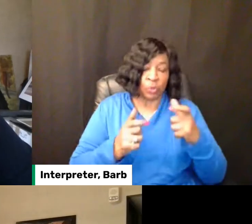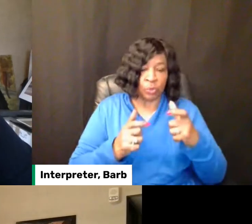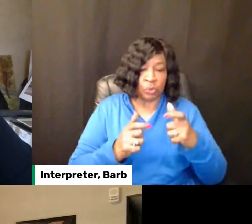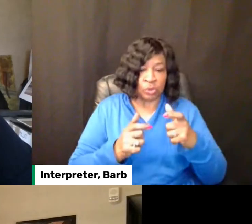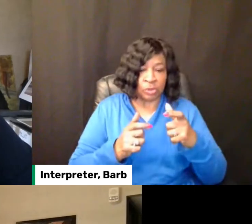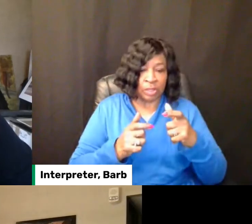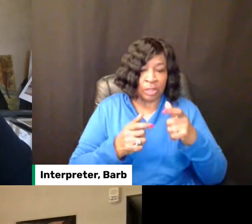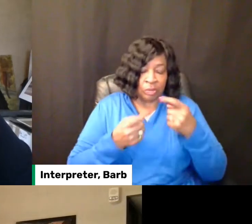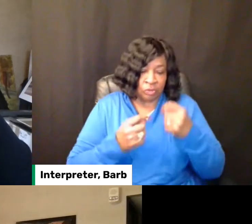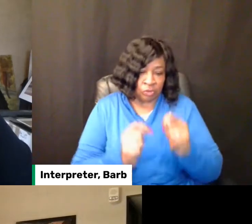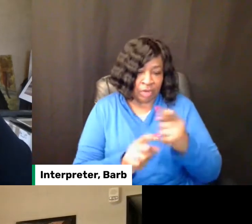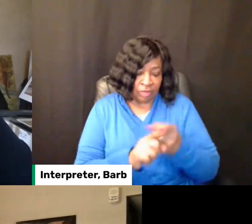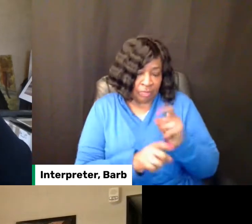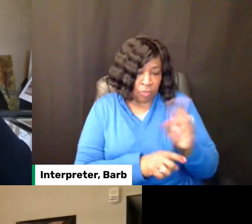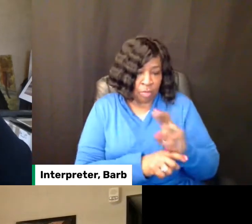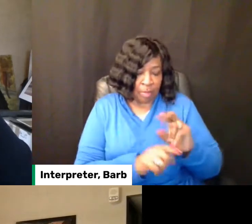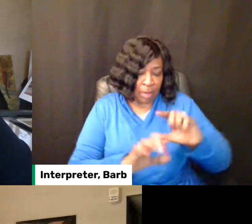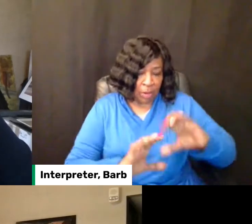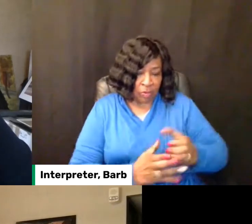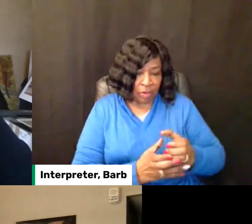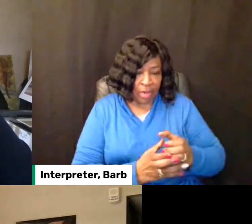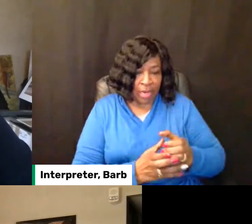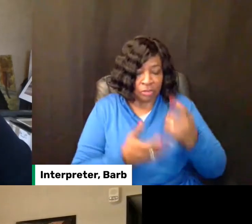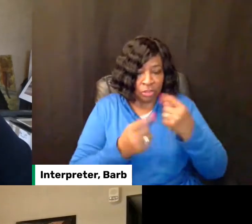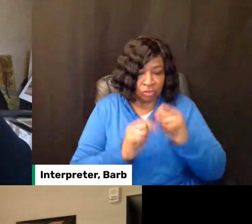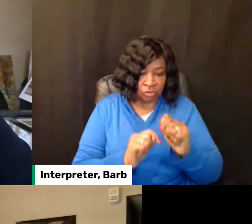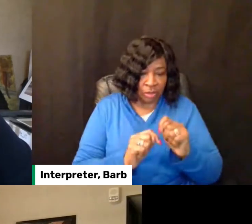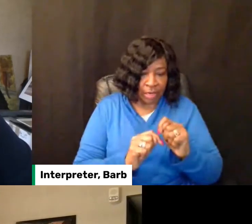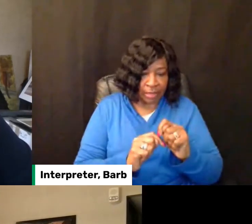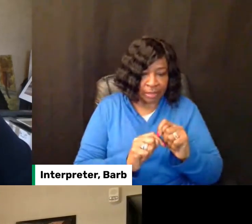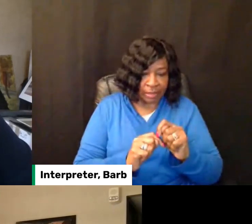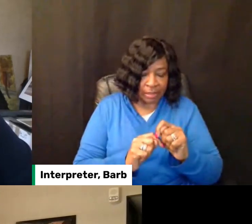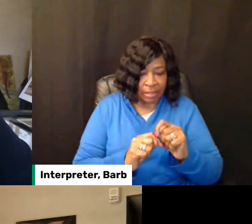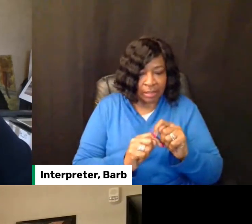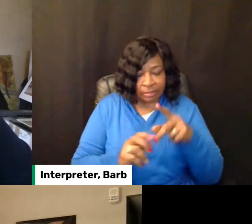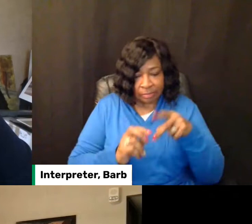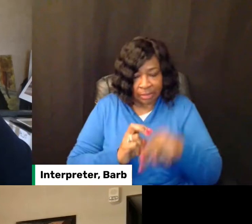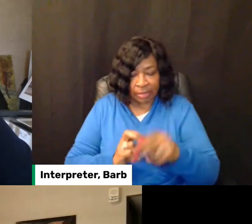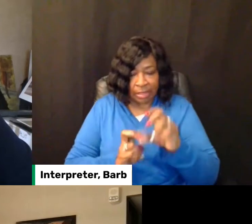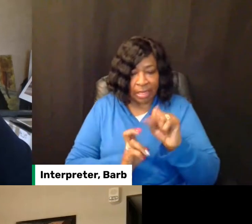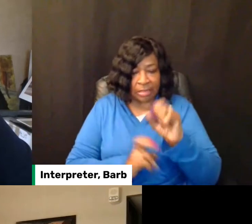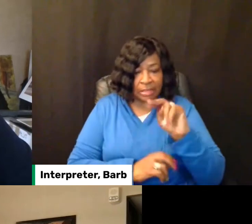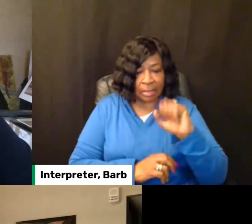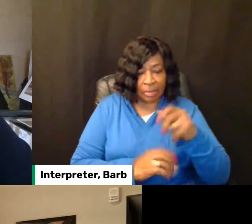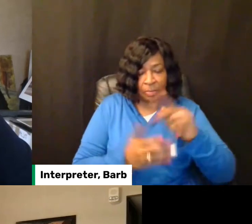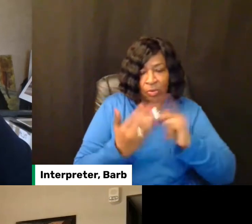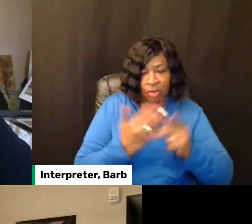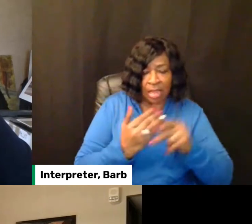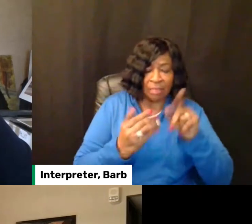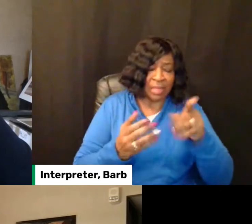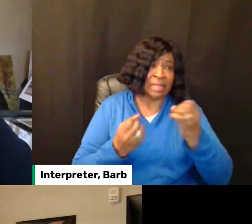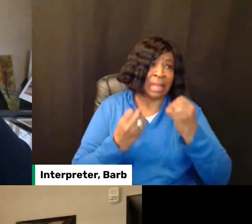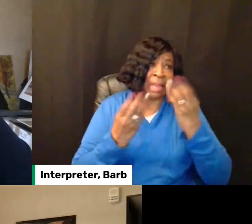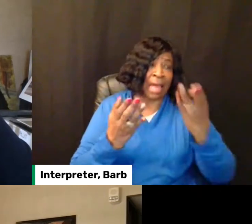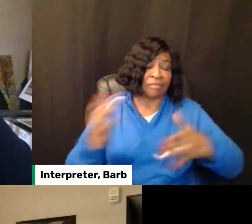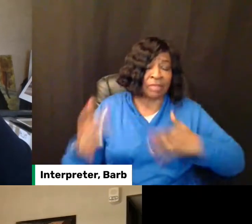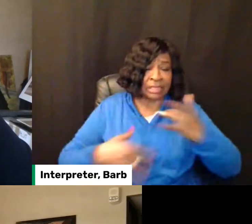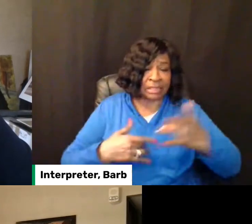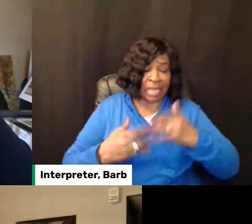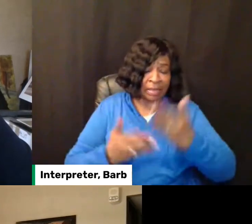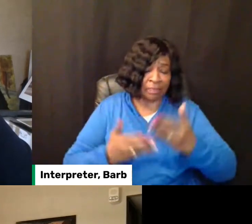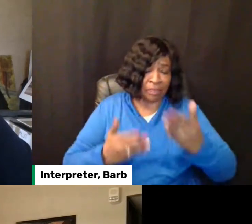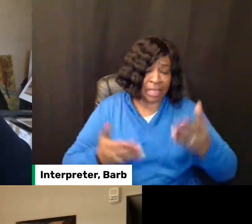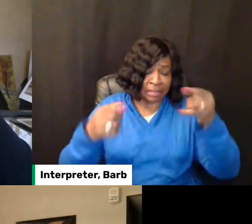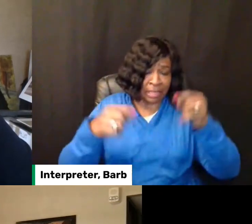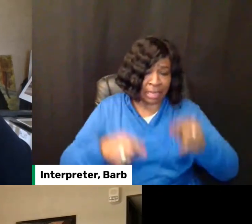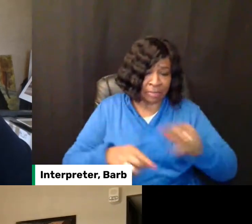efforts from the Republican Party to try to undermine the SNAP program. So there's a lot of exciting things coming out, like you said,